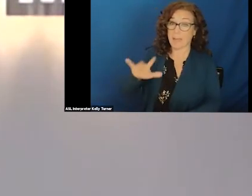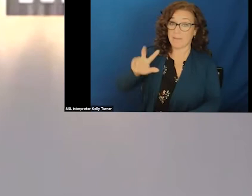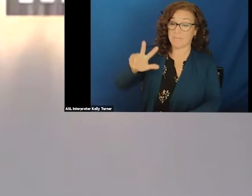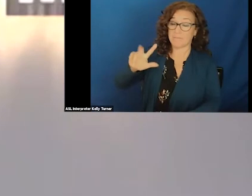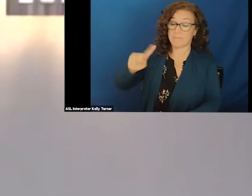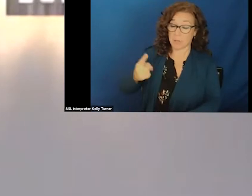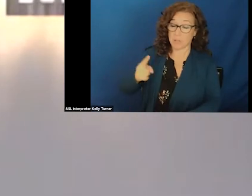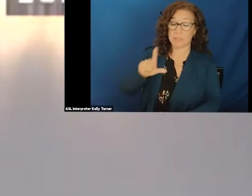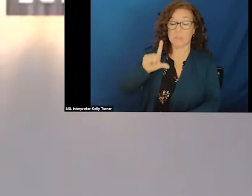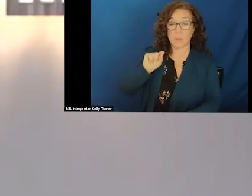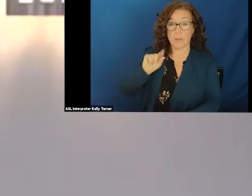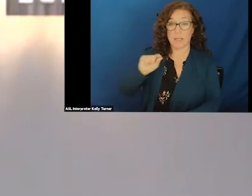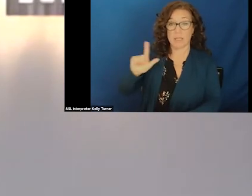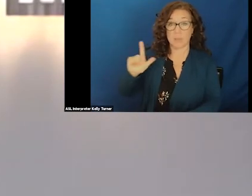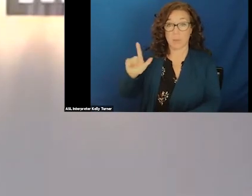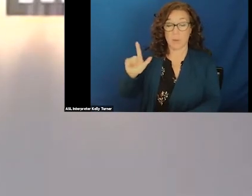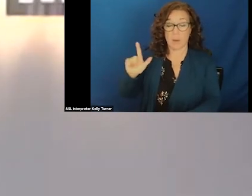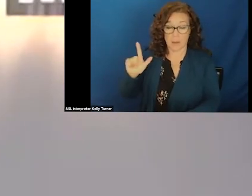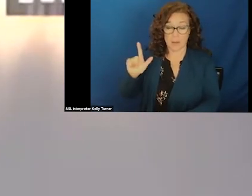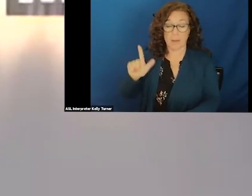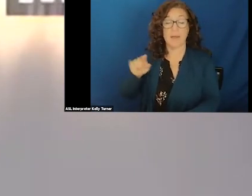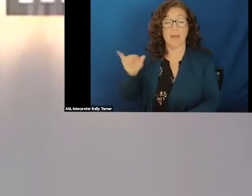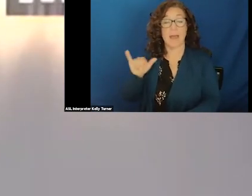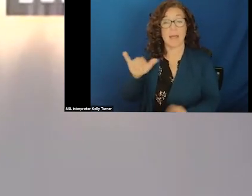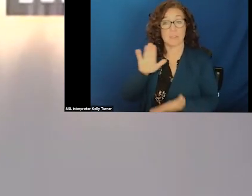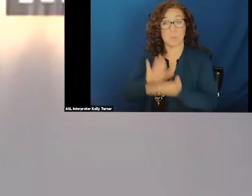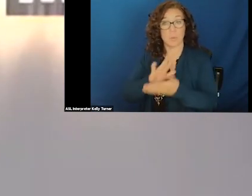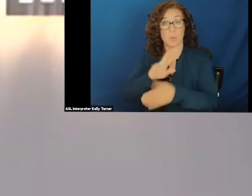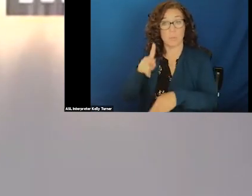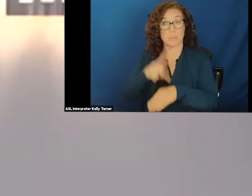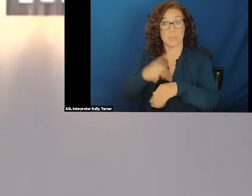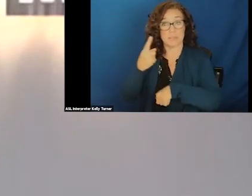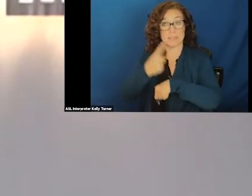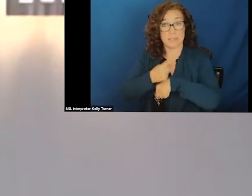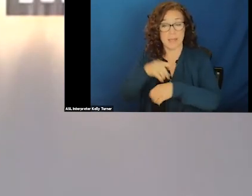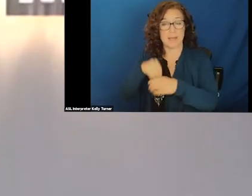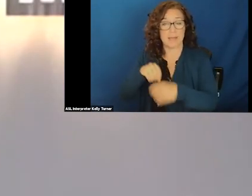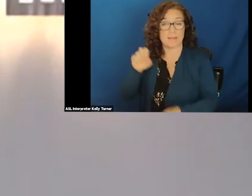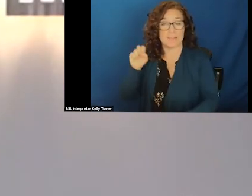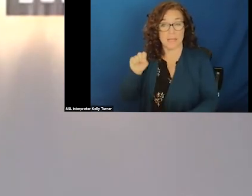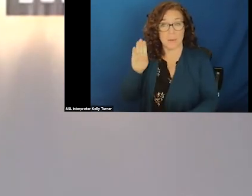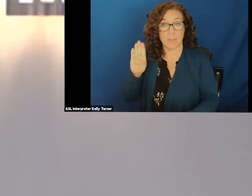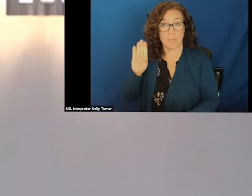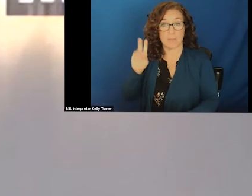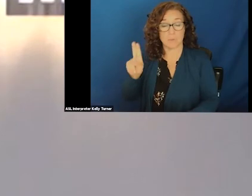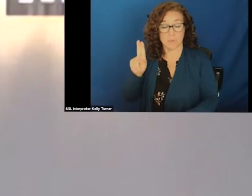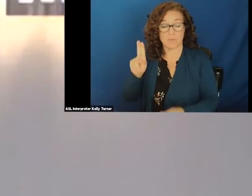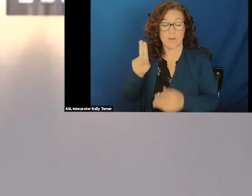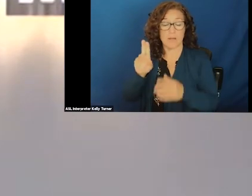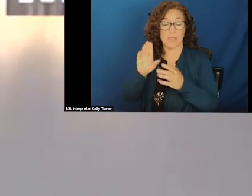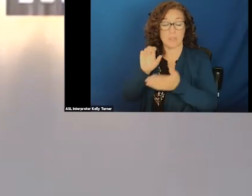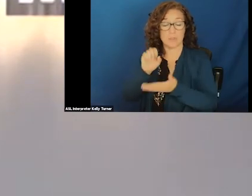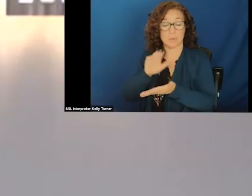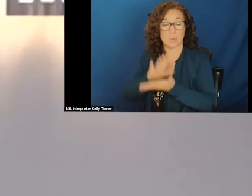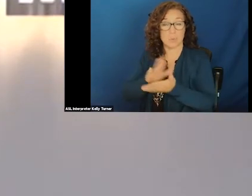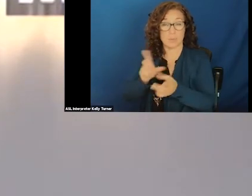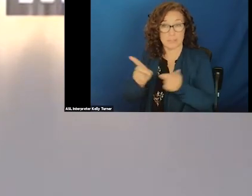District. Whereas the Board of Education declares the week of May 3 to